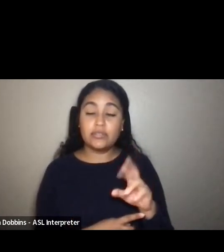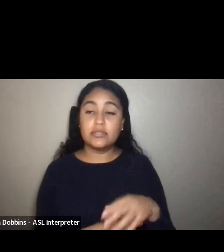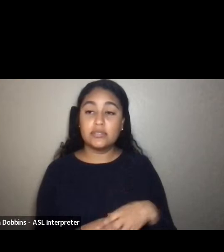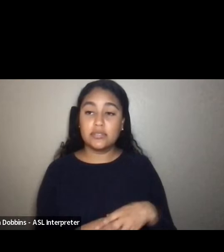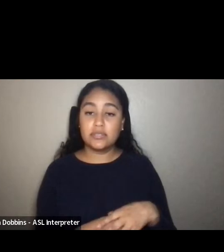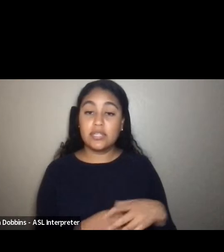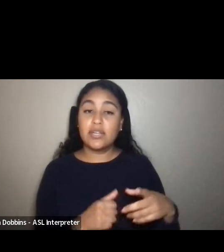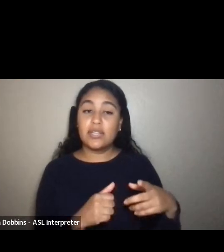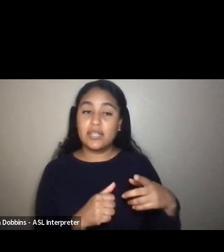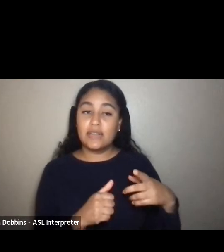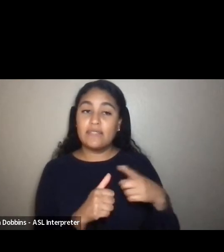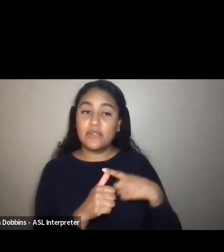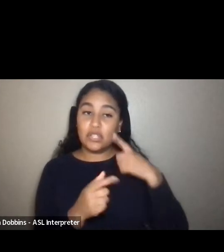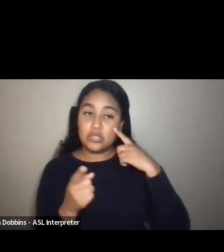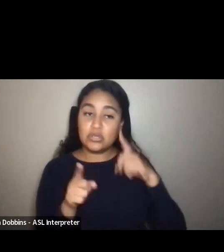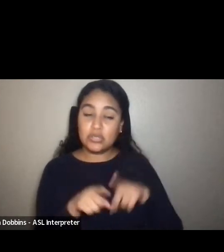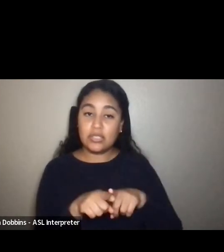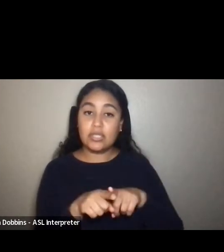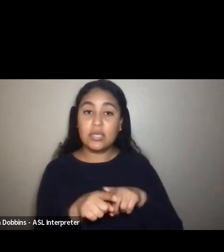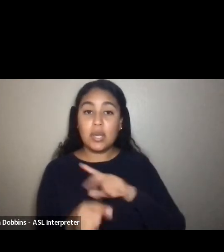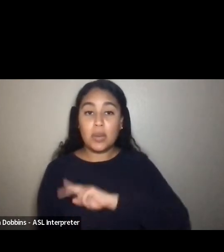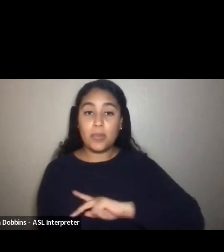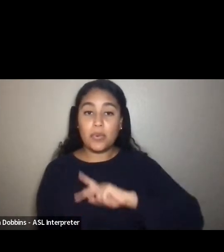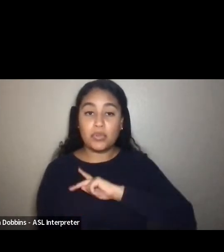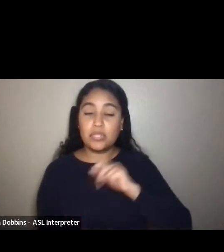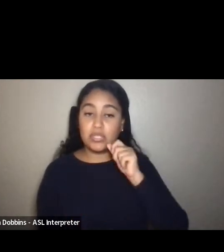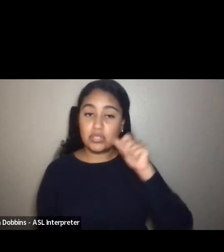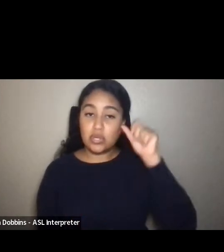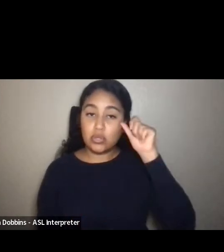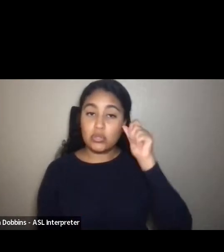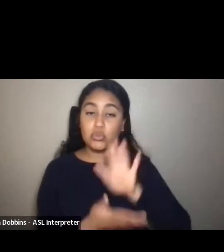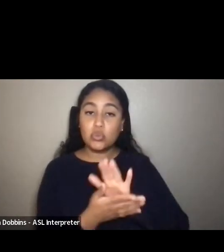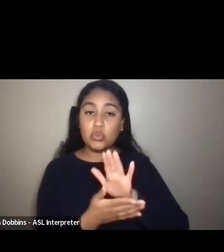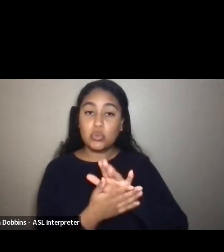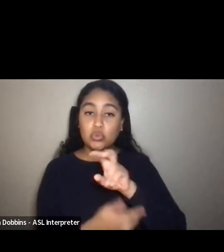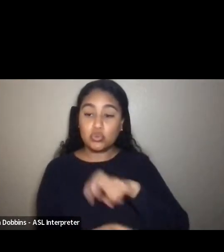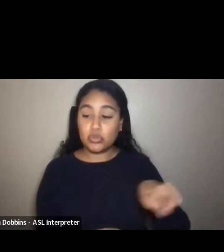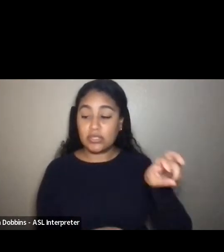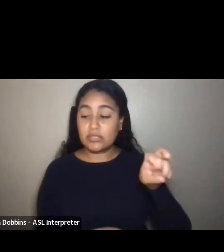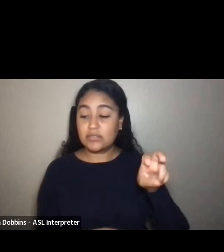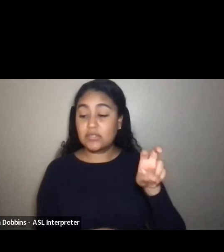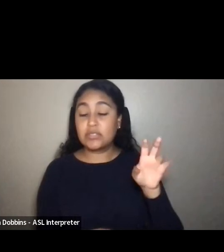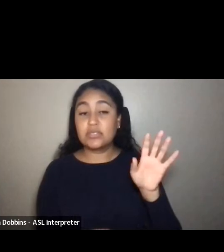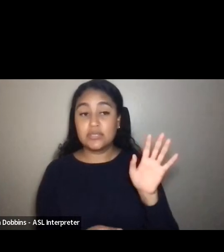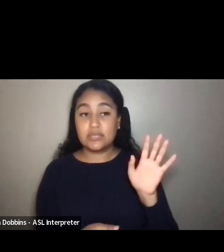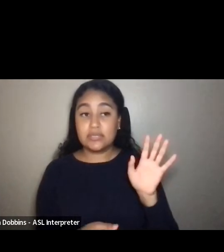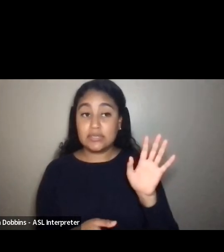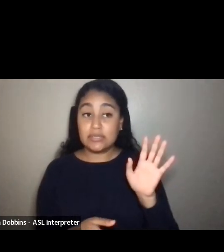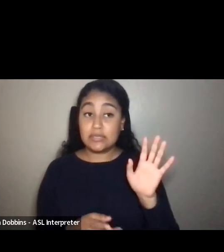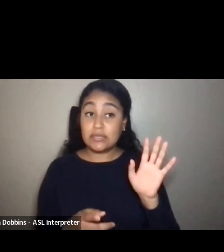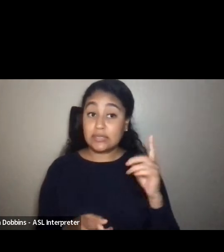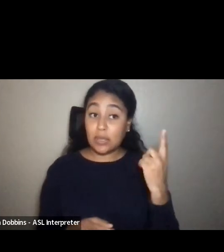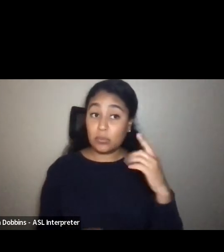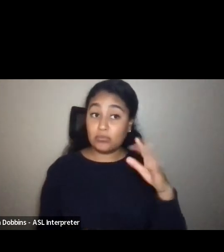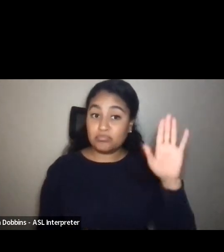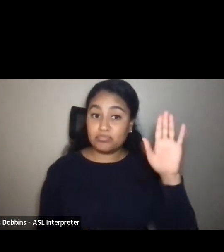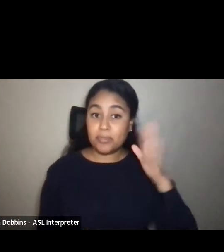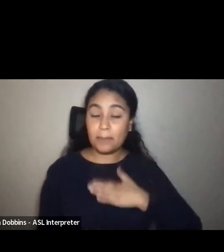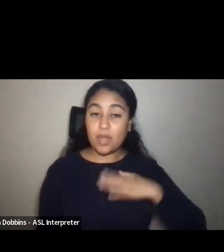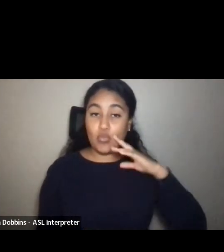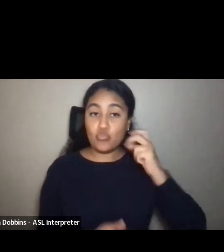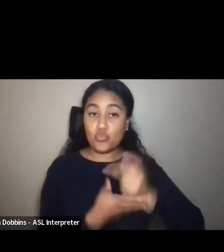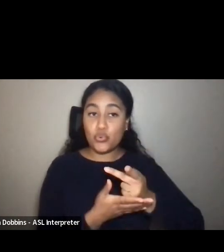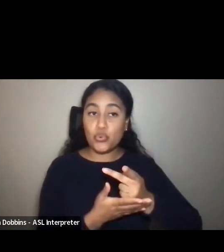The first two are consent, personnel actions and adult school transfers. Great. Can I get a motion to approve